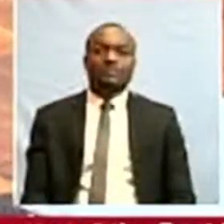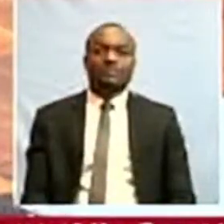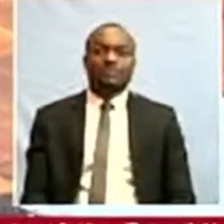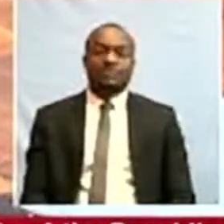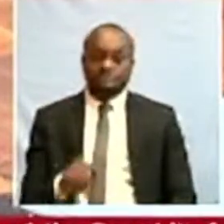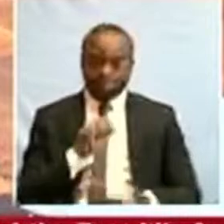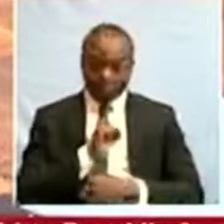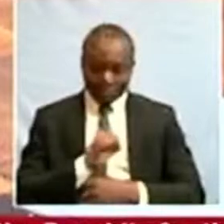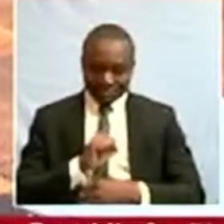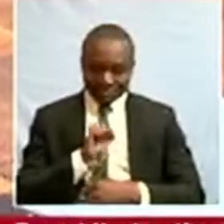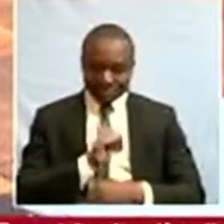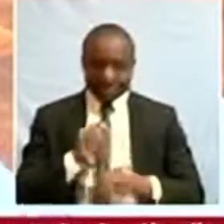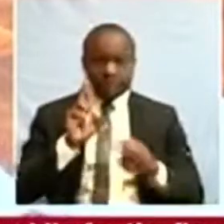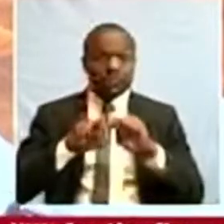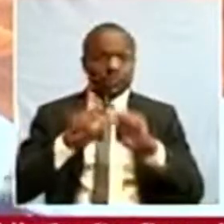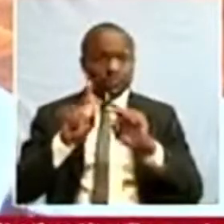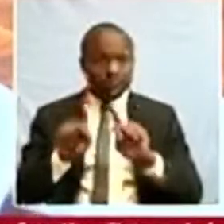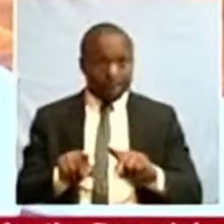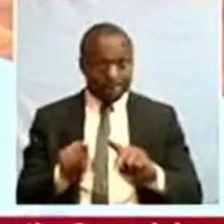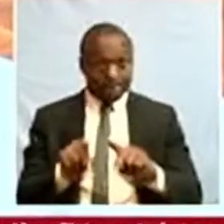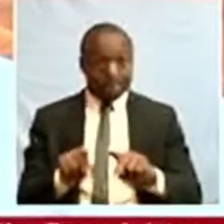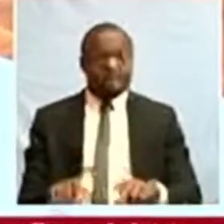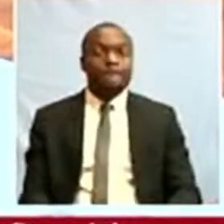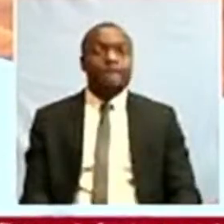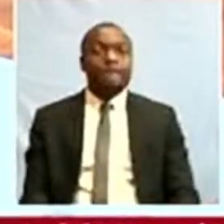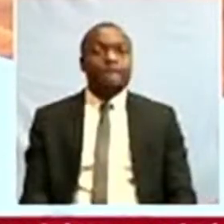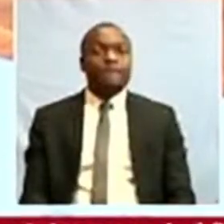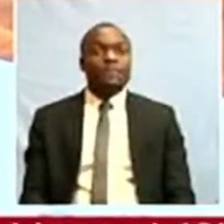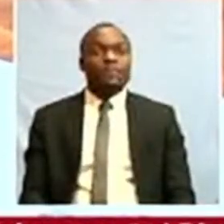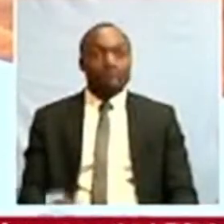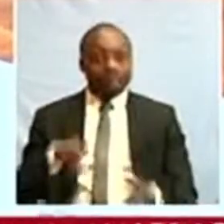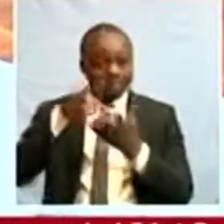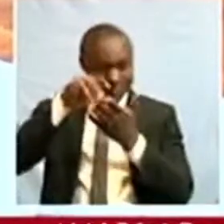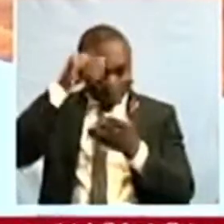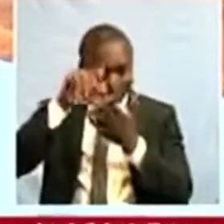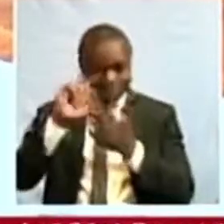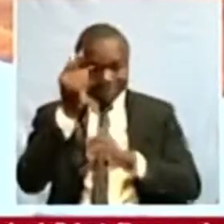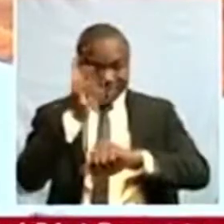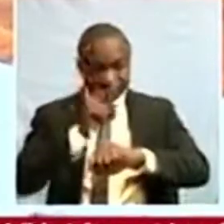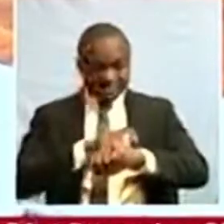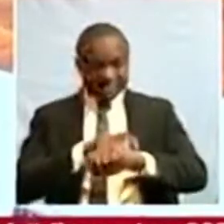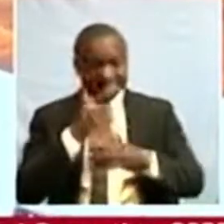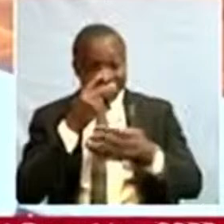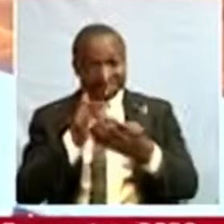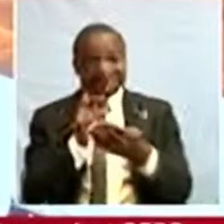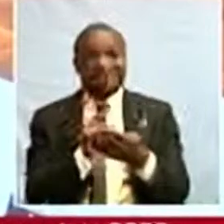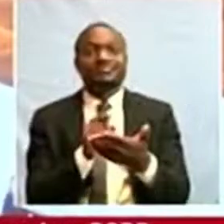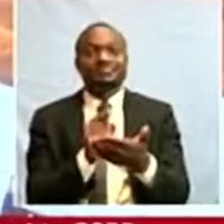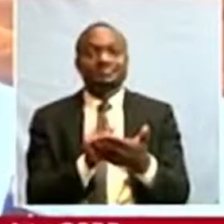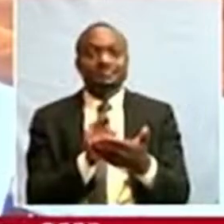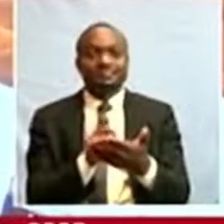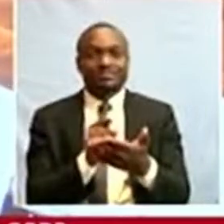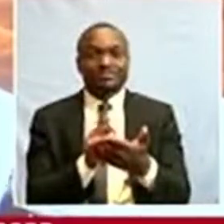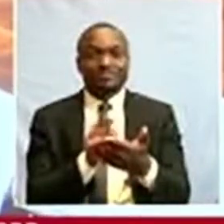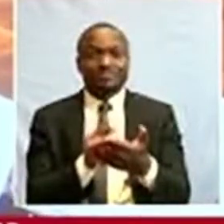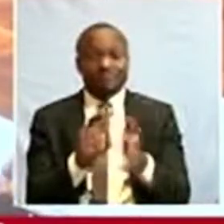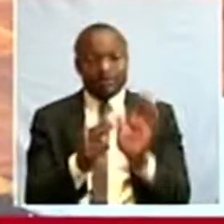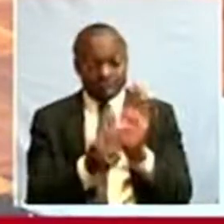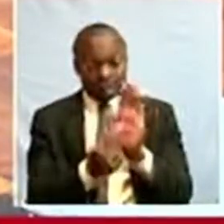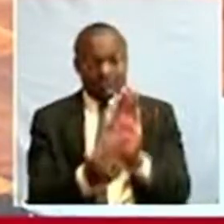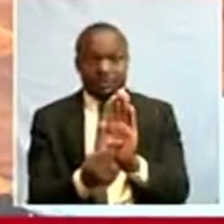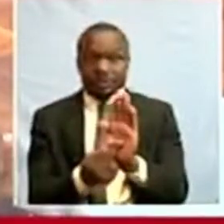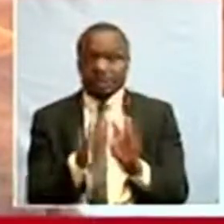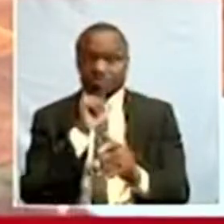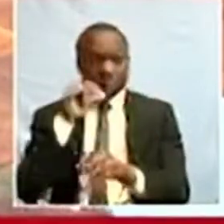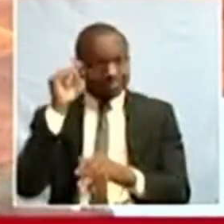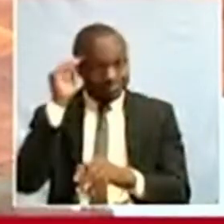Sincere apologies, Chair. Of course, it's a learning curve. This is the first time I'm seeing this, and we didn't